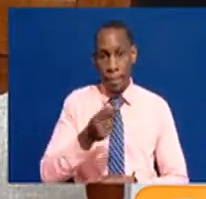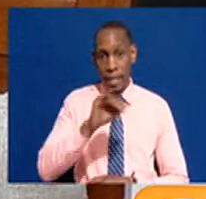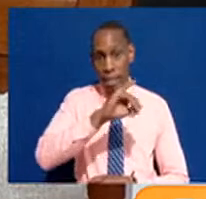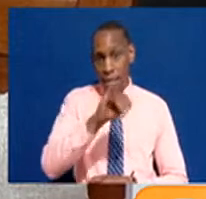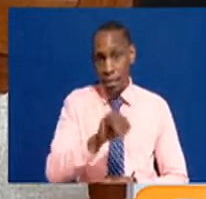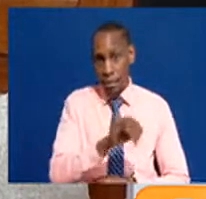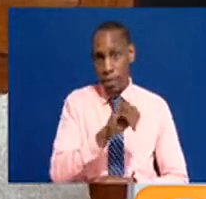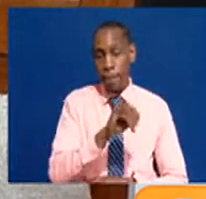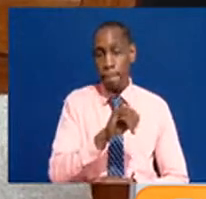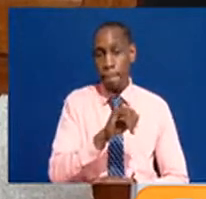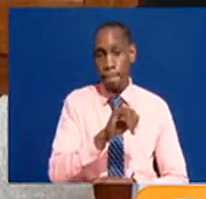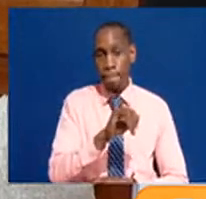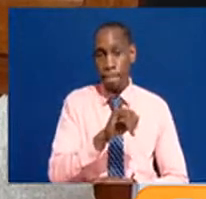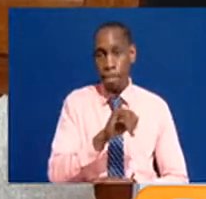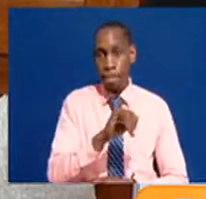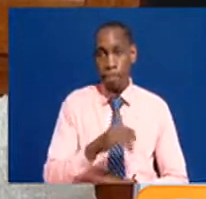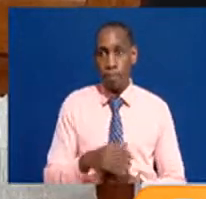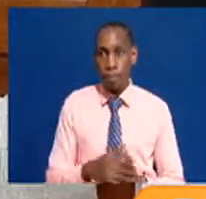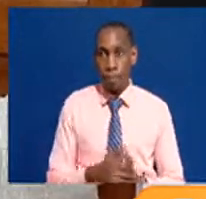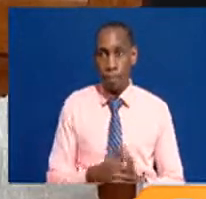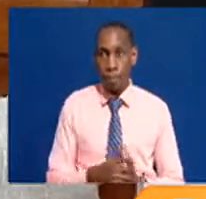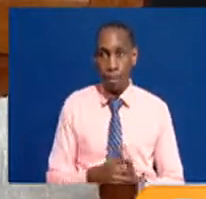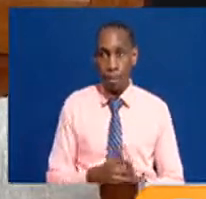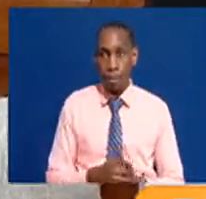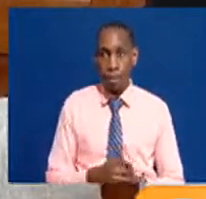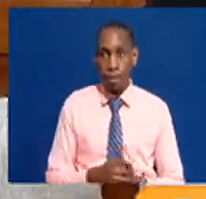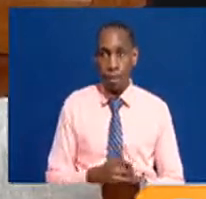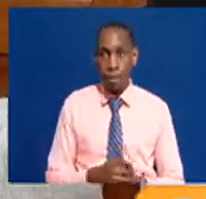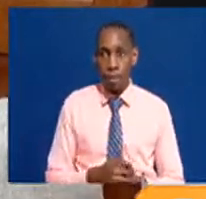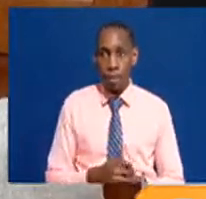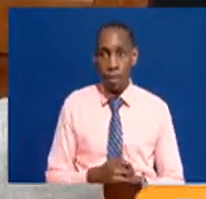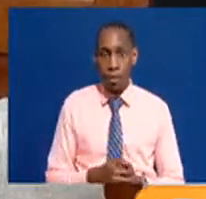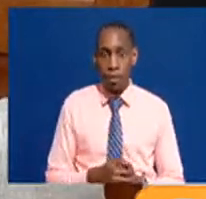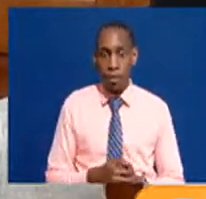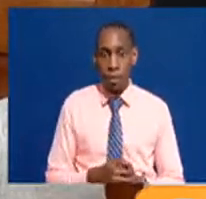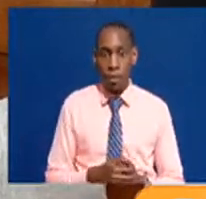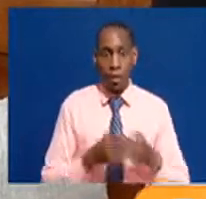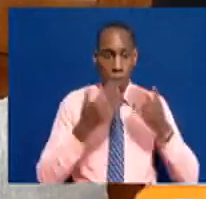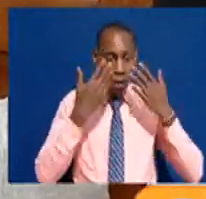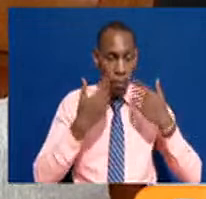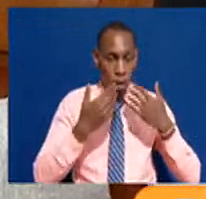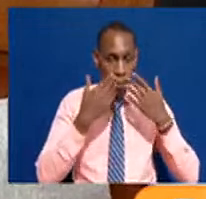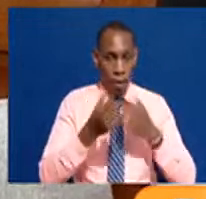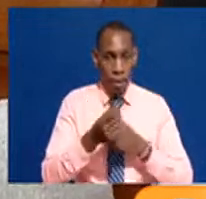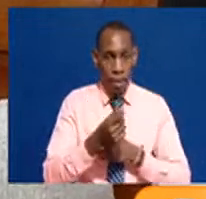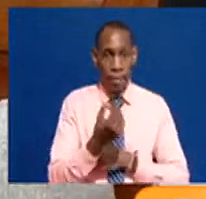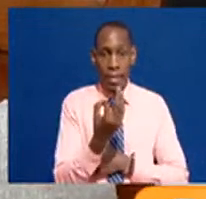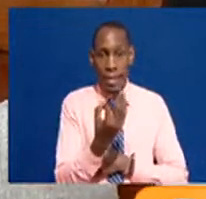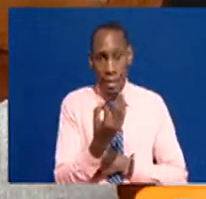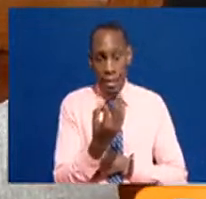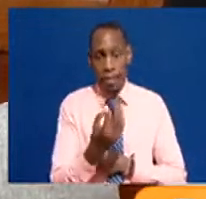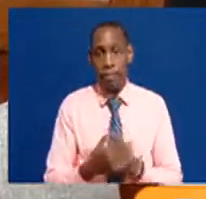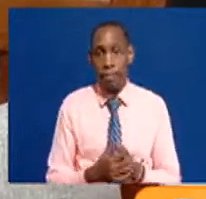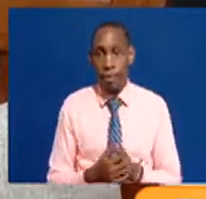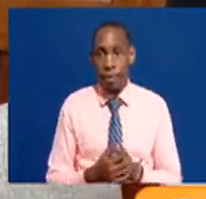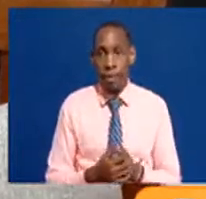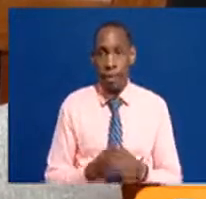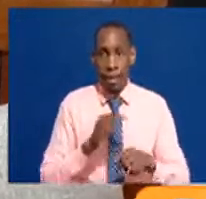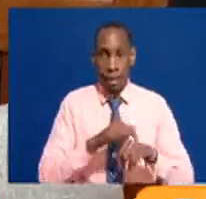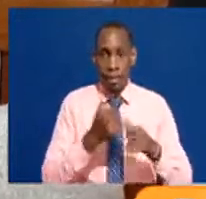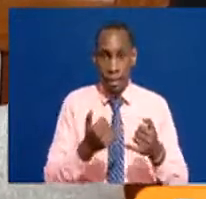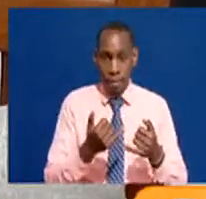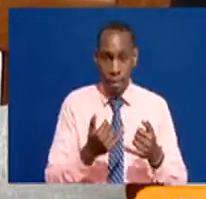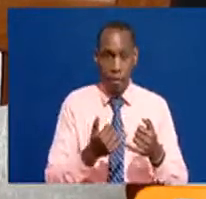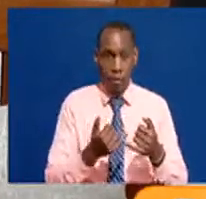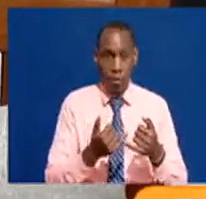And then, you know, the Greeks have a ritual of mourning for about 3 months. So by the time I could get out